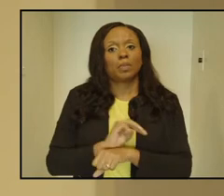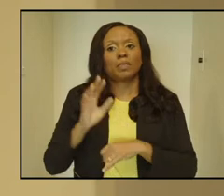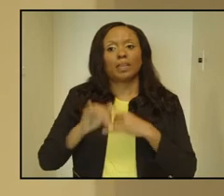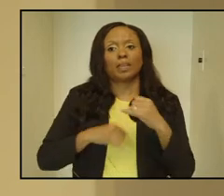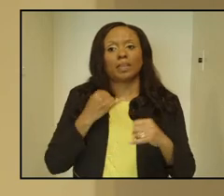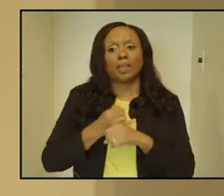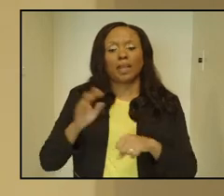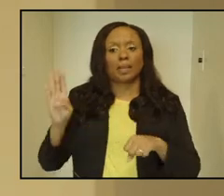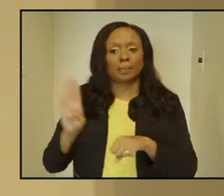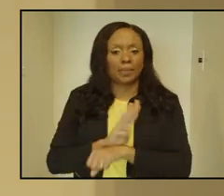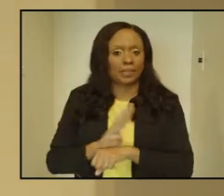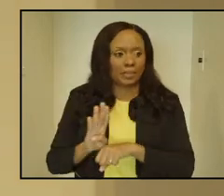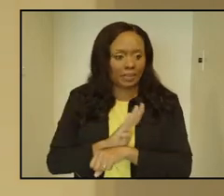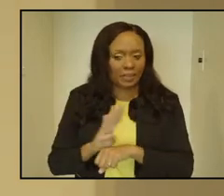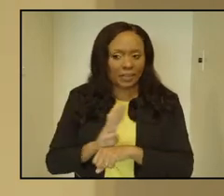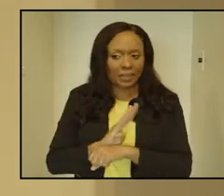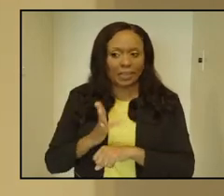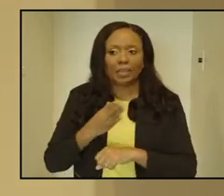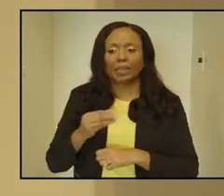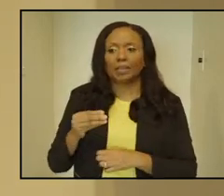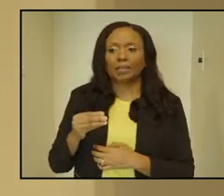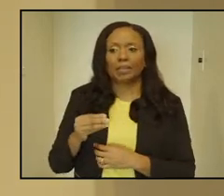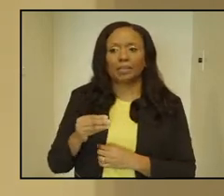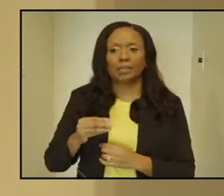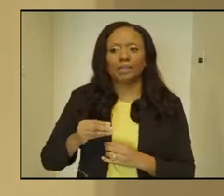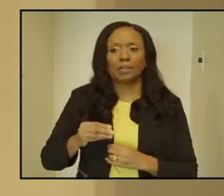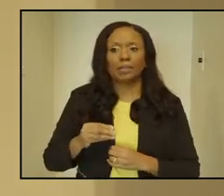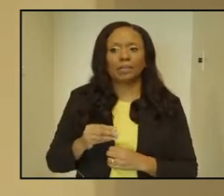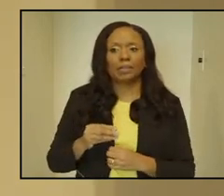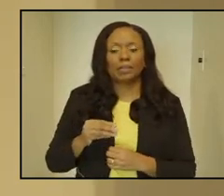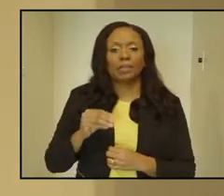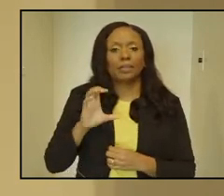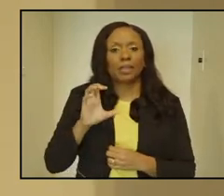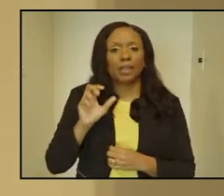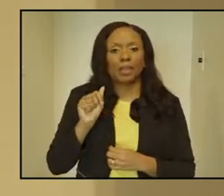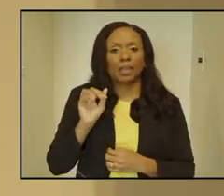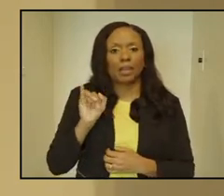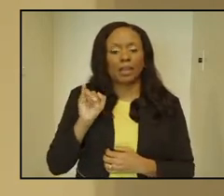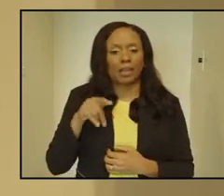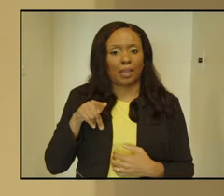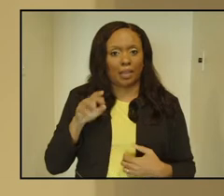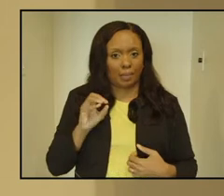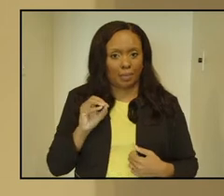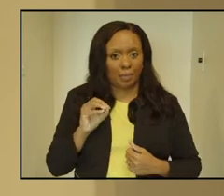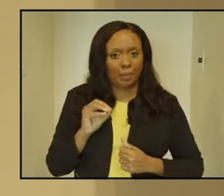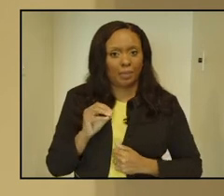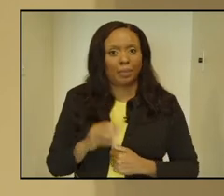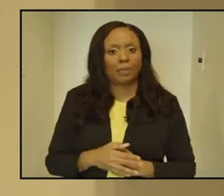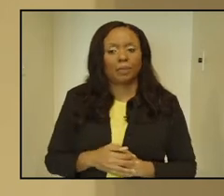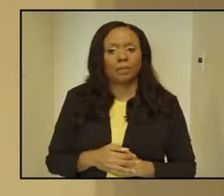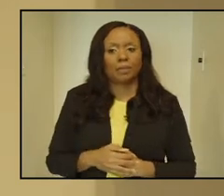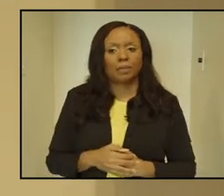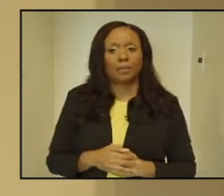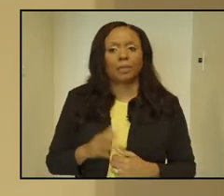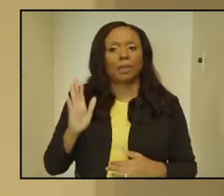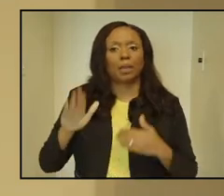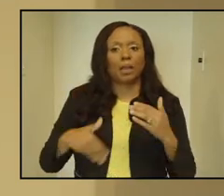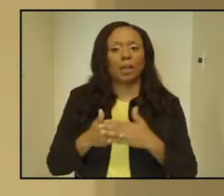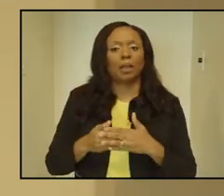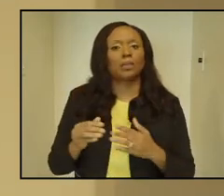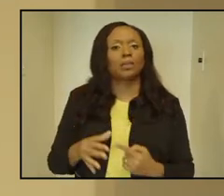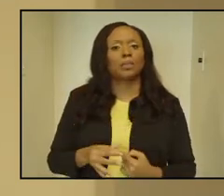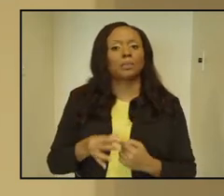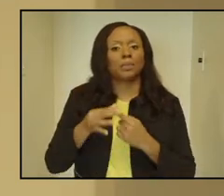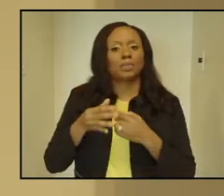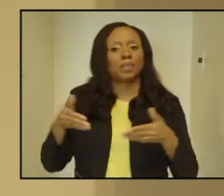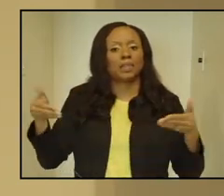Industry and Corporate Affairs and Intellectual Property Office, to all our specially invited